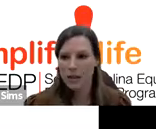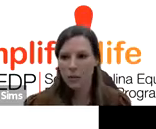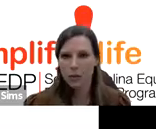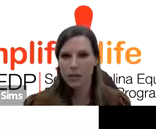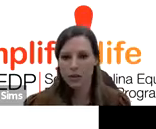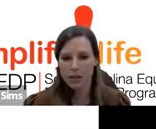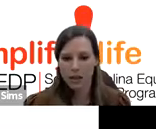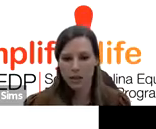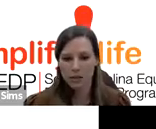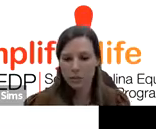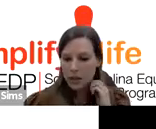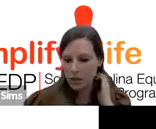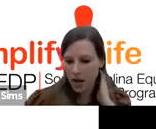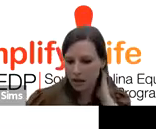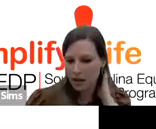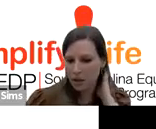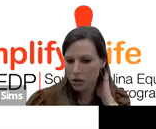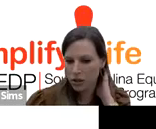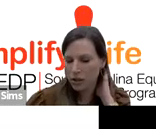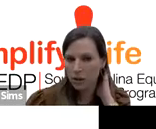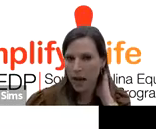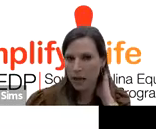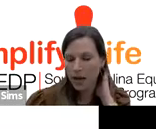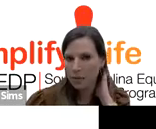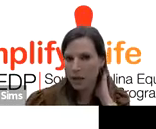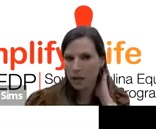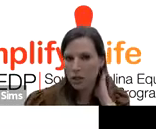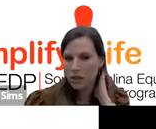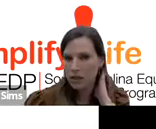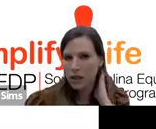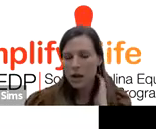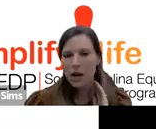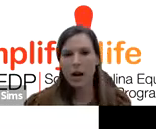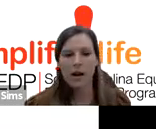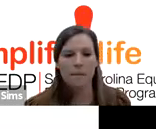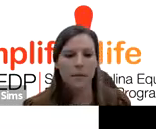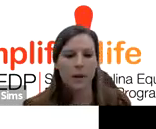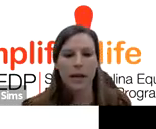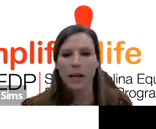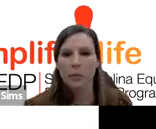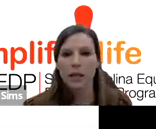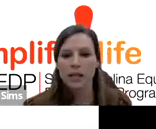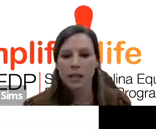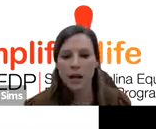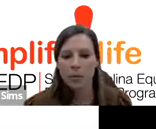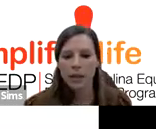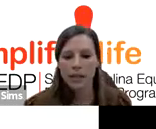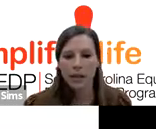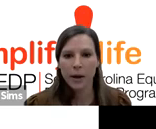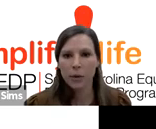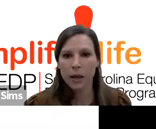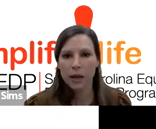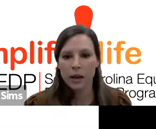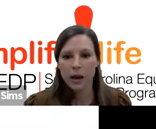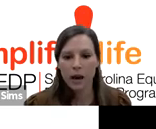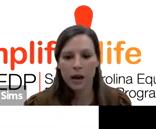know someone was interested, put in the chat that they were interested in a packet of applications. Again, please